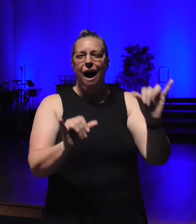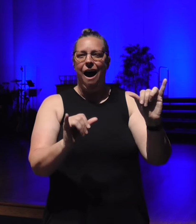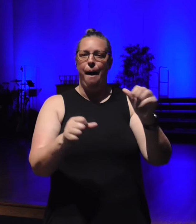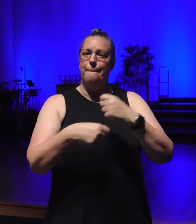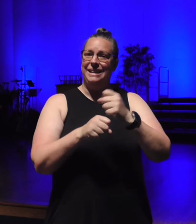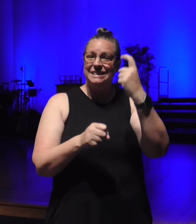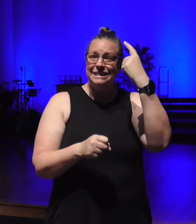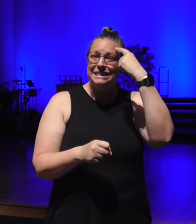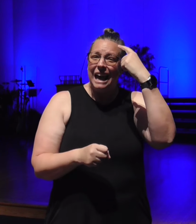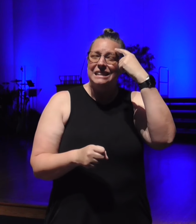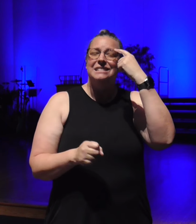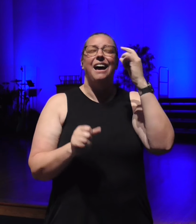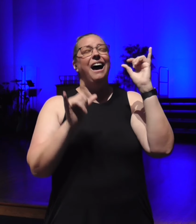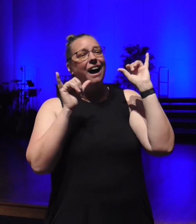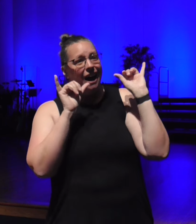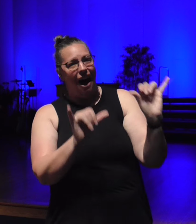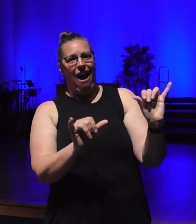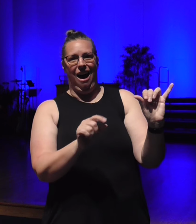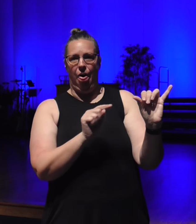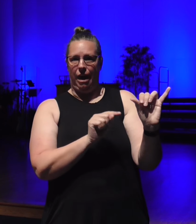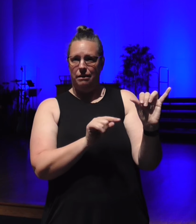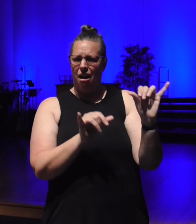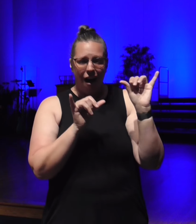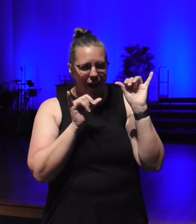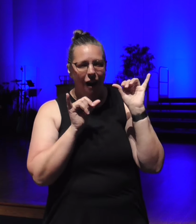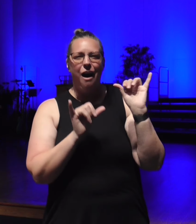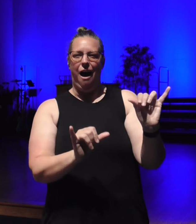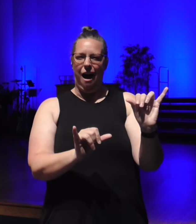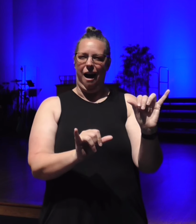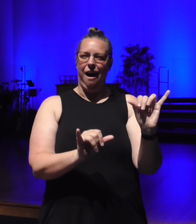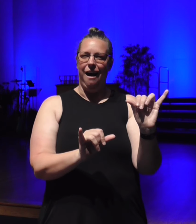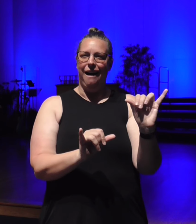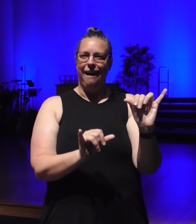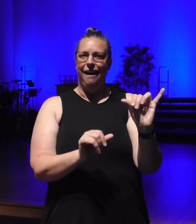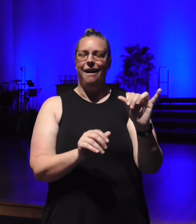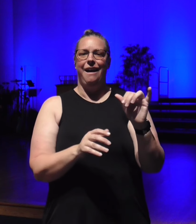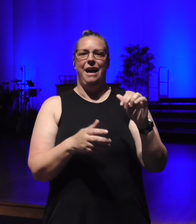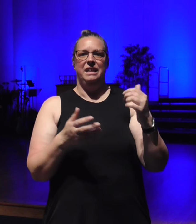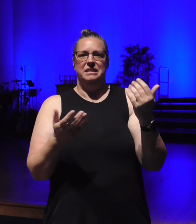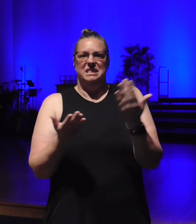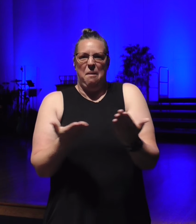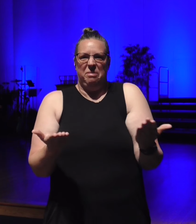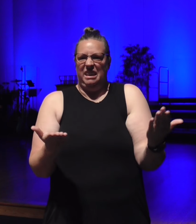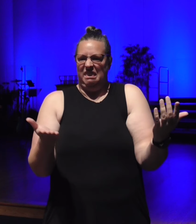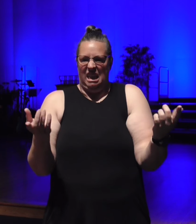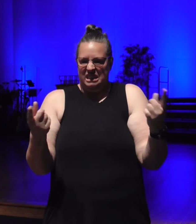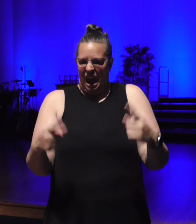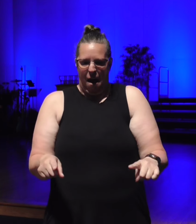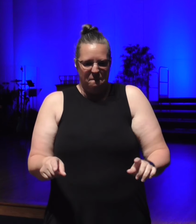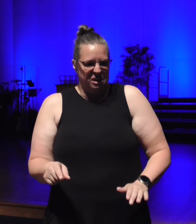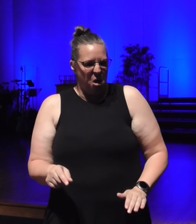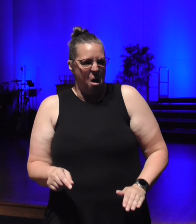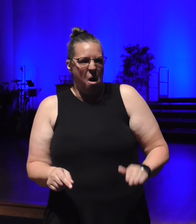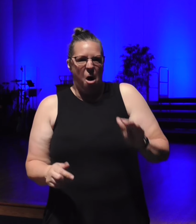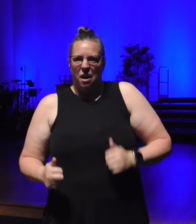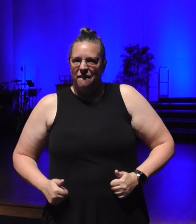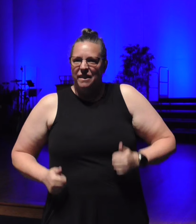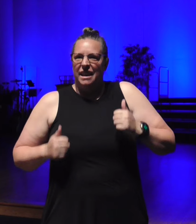these visitations of this symbol, this practice that have followed you all of your life suddenly are illuminated